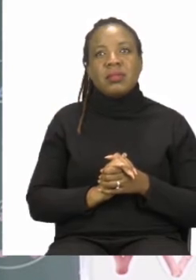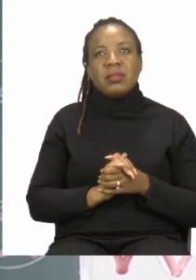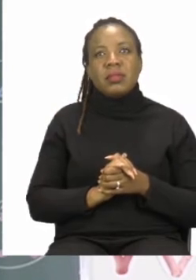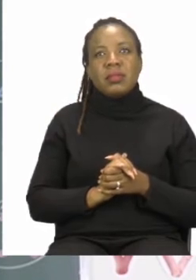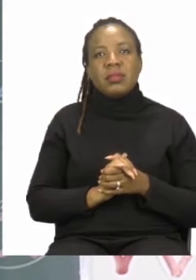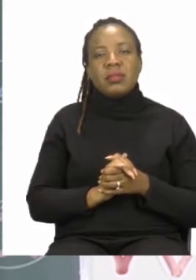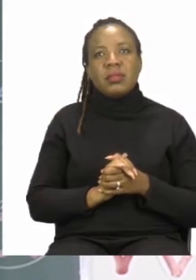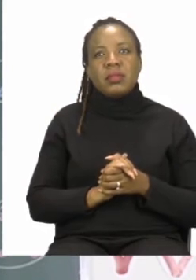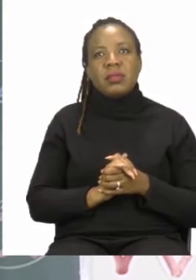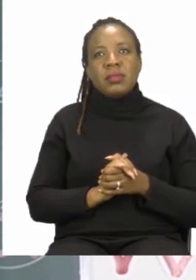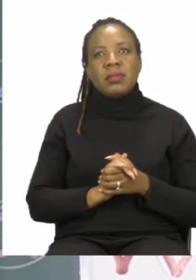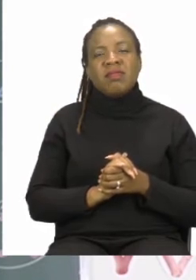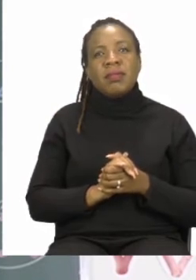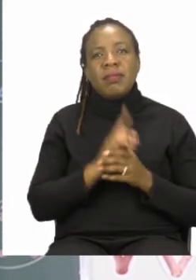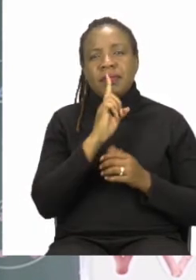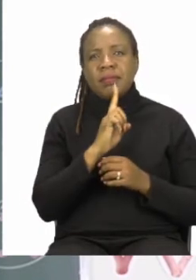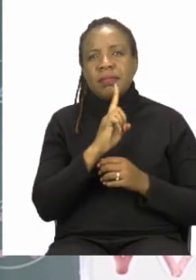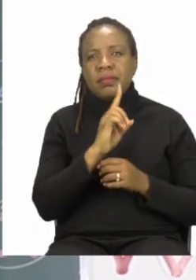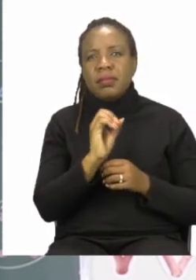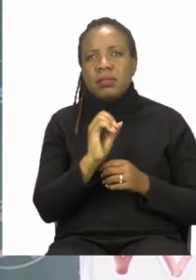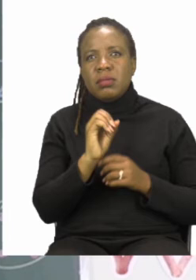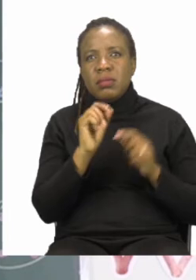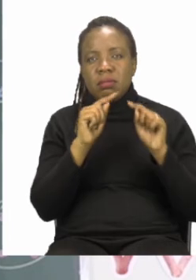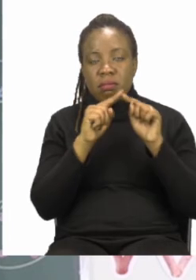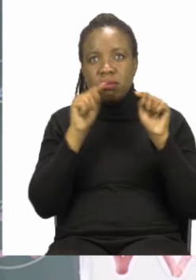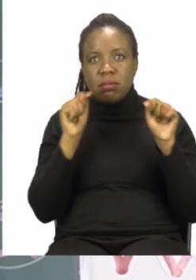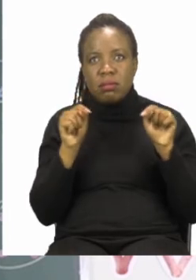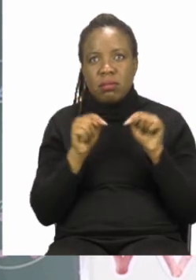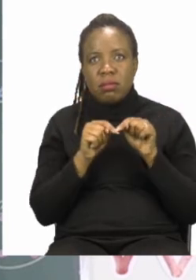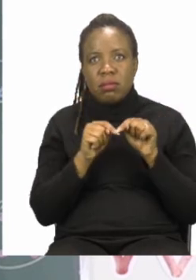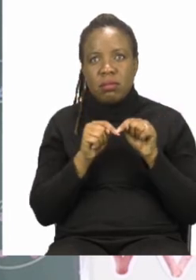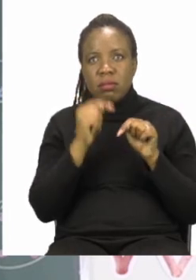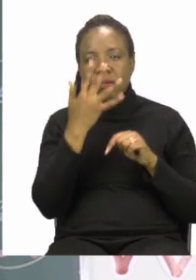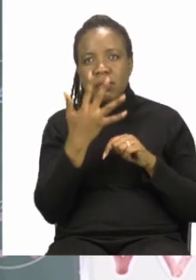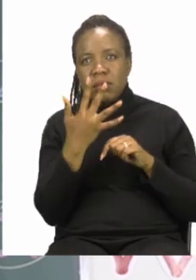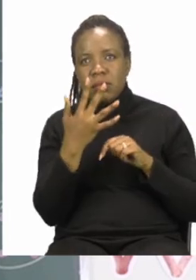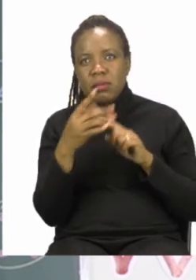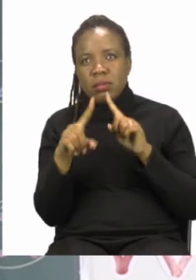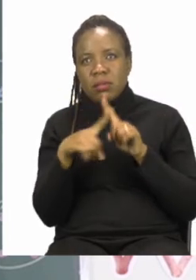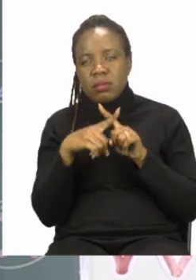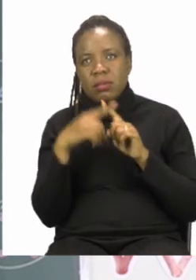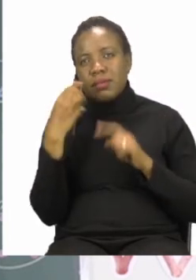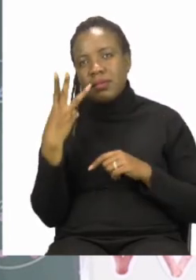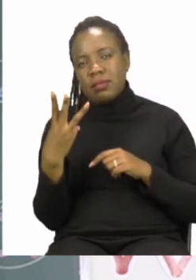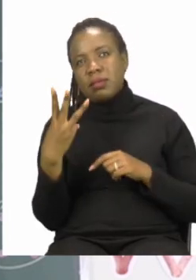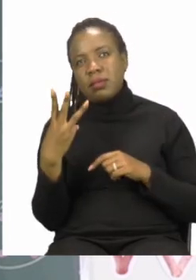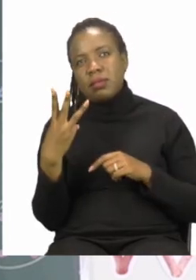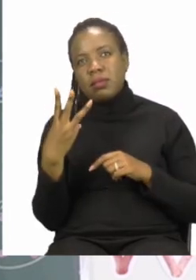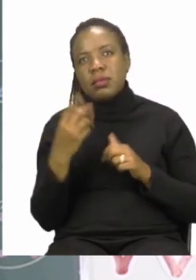the one we're going to do together says 10 box 5 times